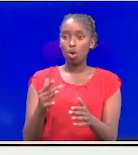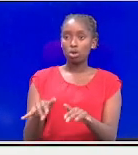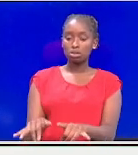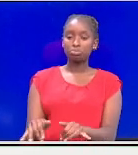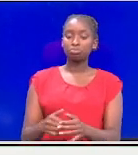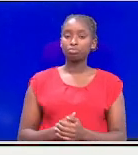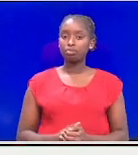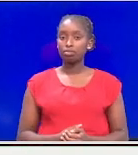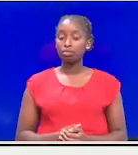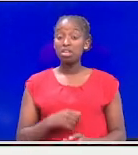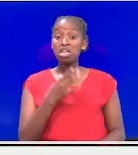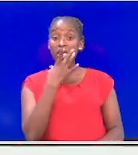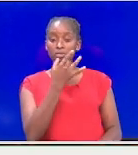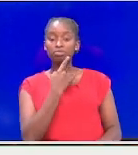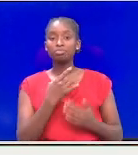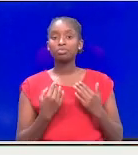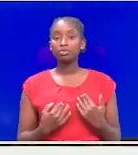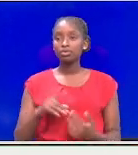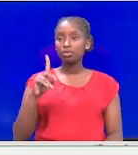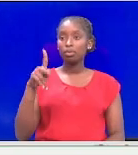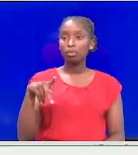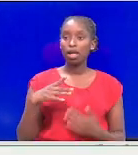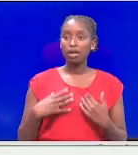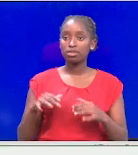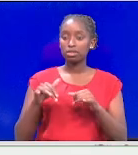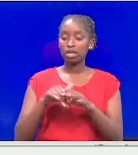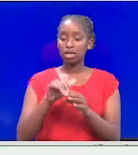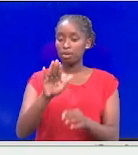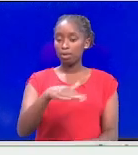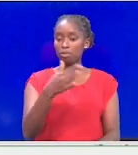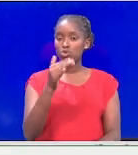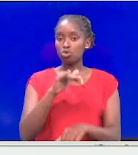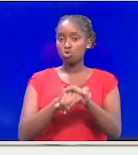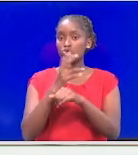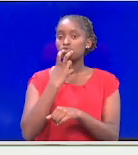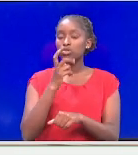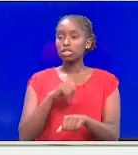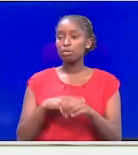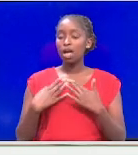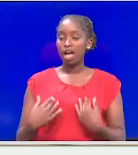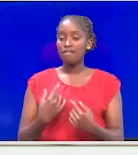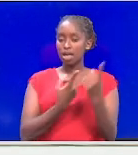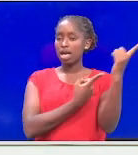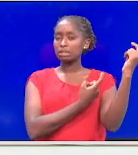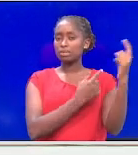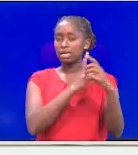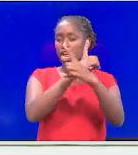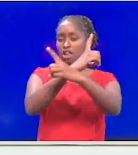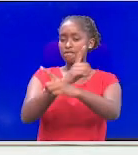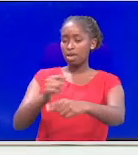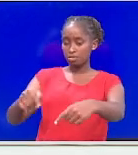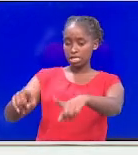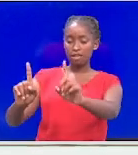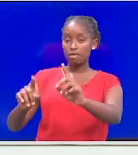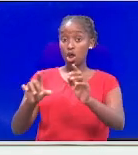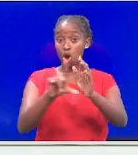say that the DP will table some evidence in Parliament on Tuesday when he is expected to defend himself. His lawyers and his office have been